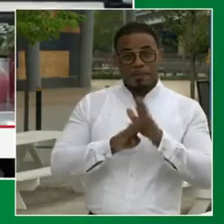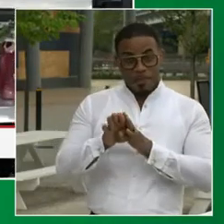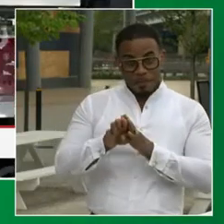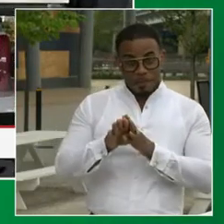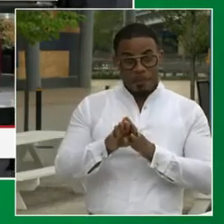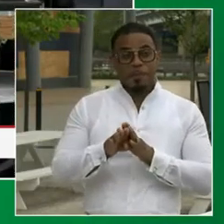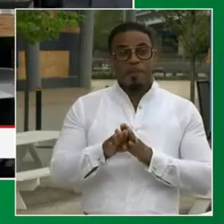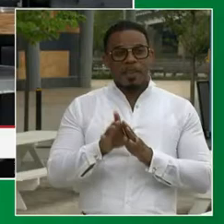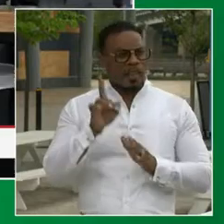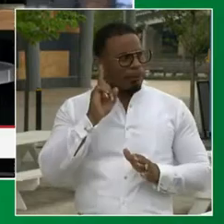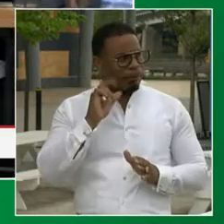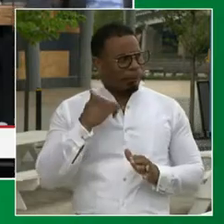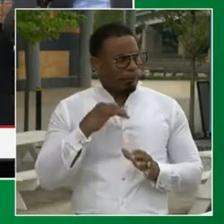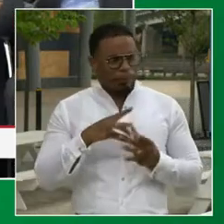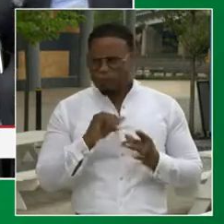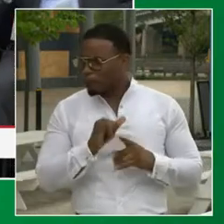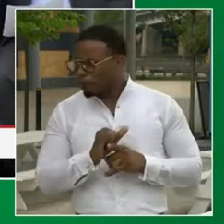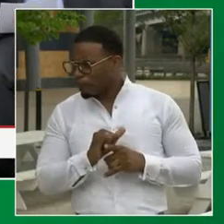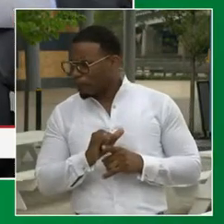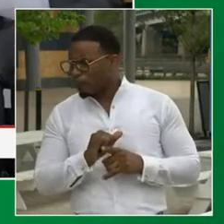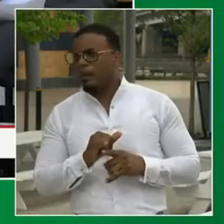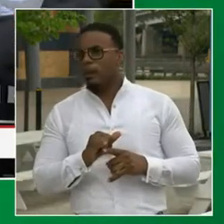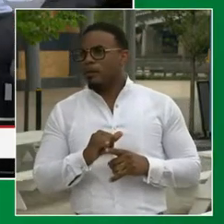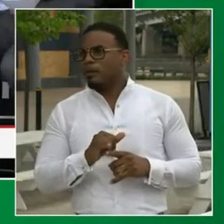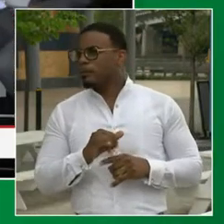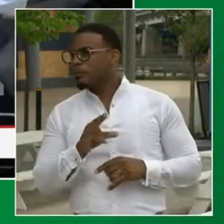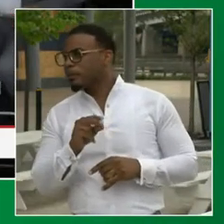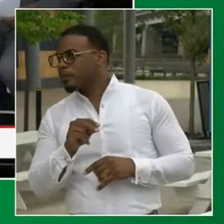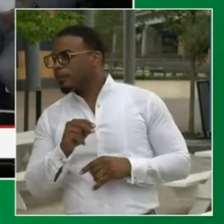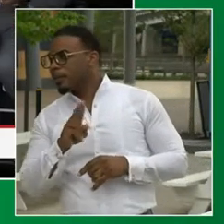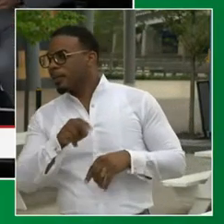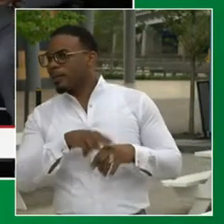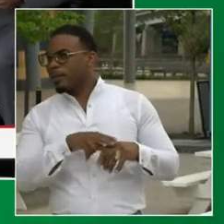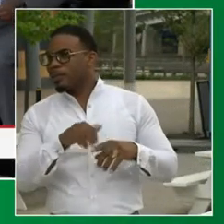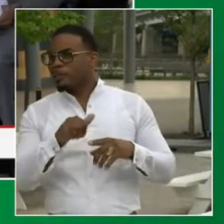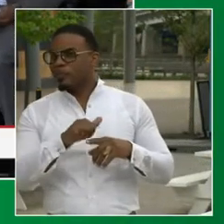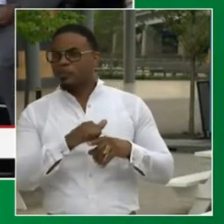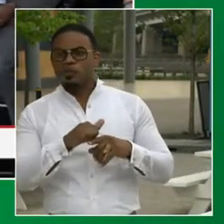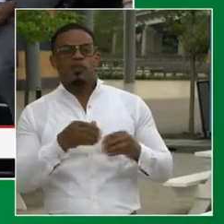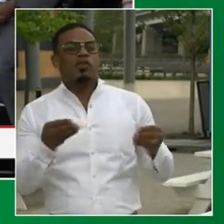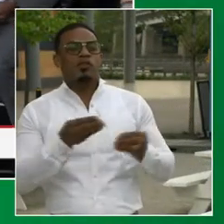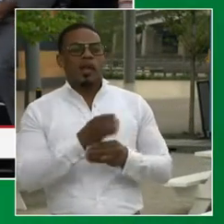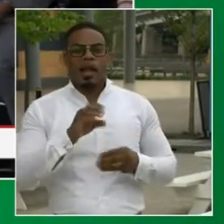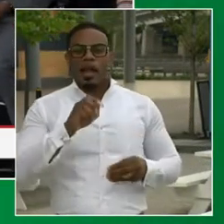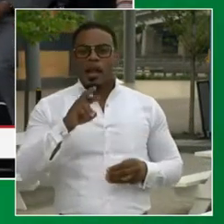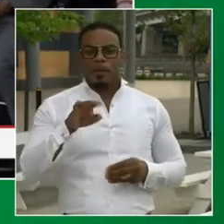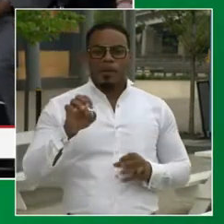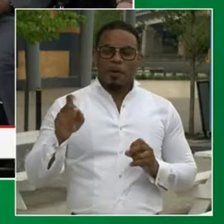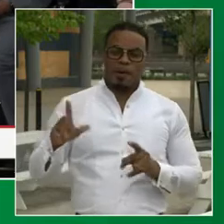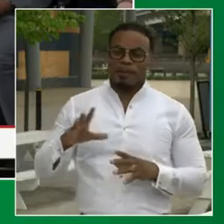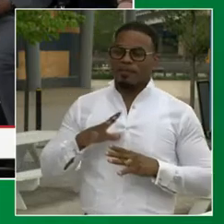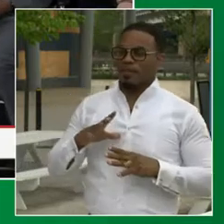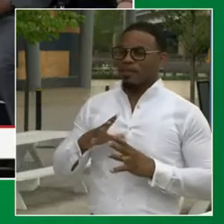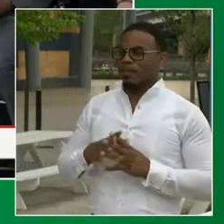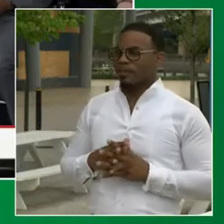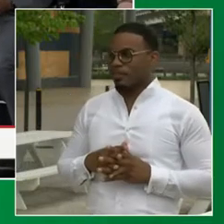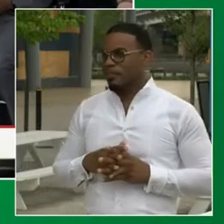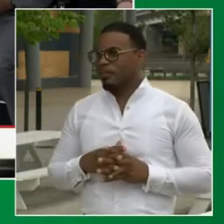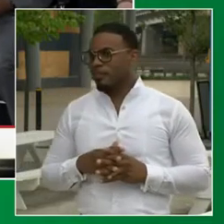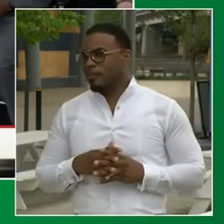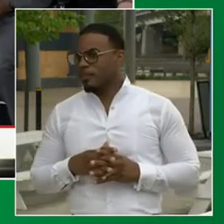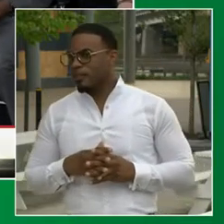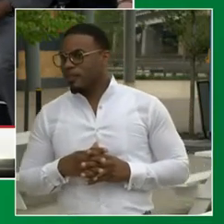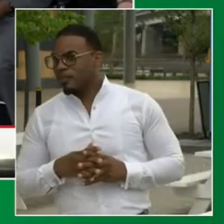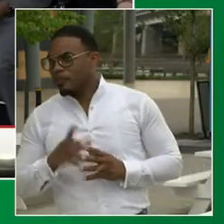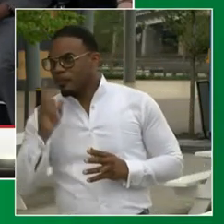Development. I think I got that right, Andres. Director of International Trade and Commerce. Trade and Commerce. There we go. All right. Thank you, Andres. Thank you, well, Deputy